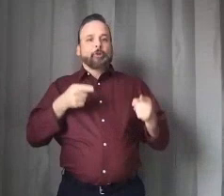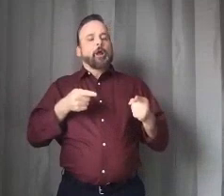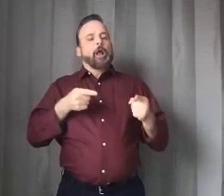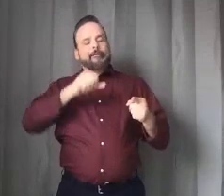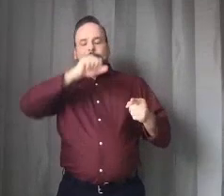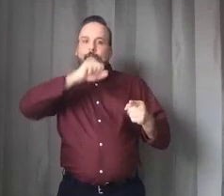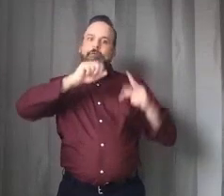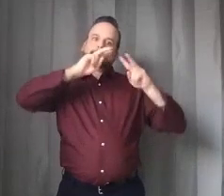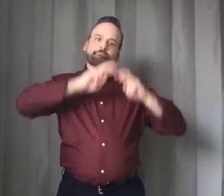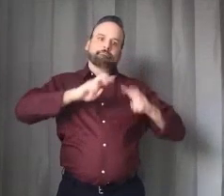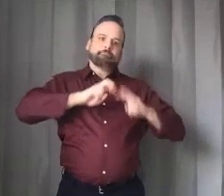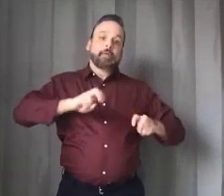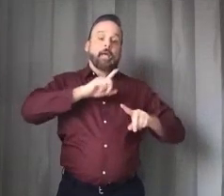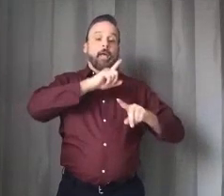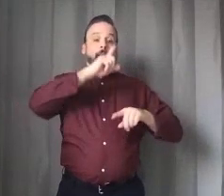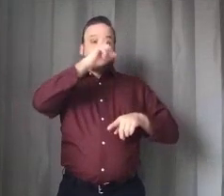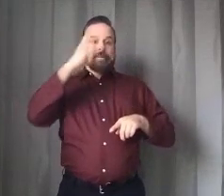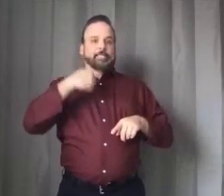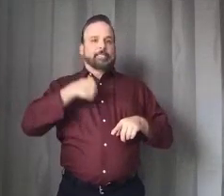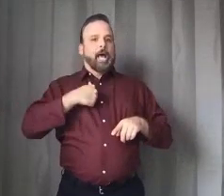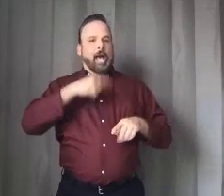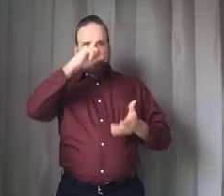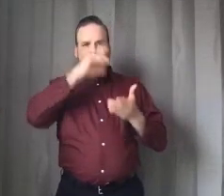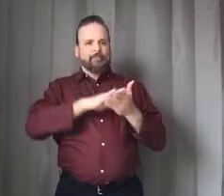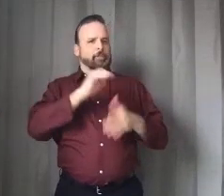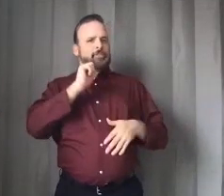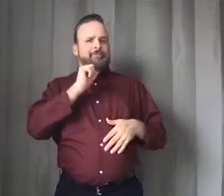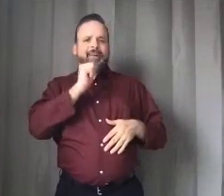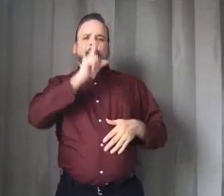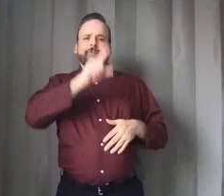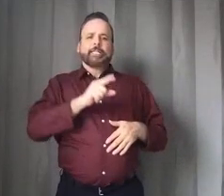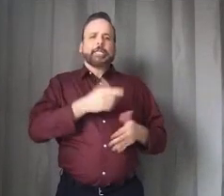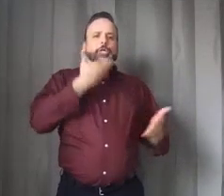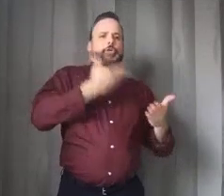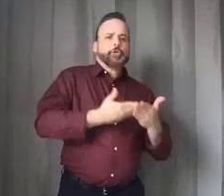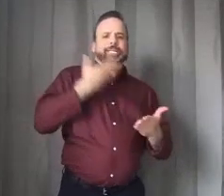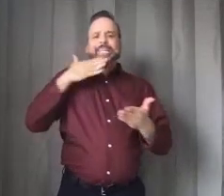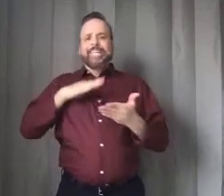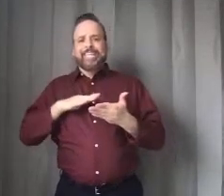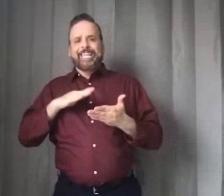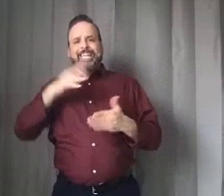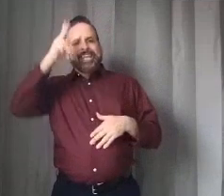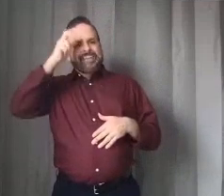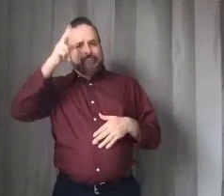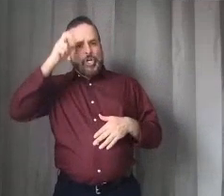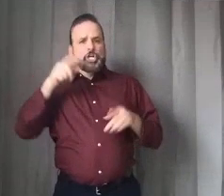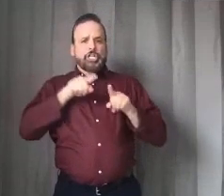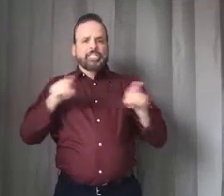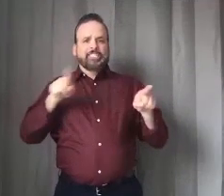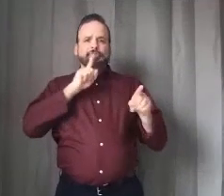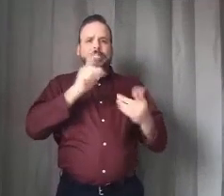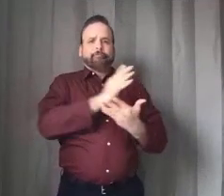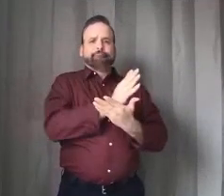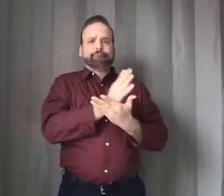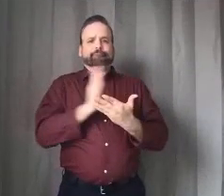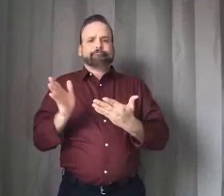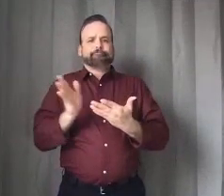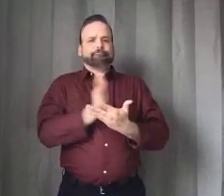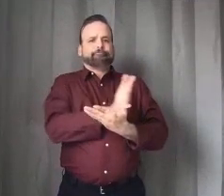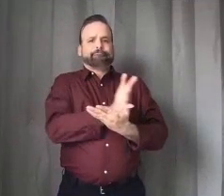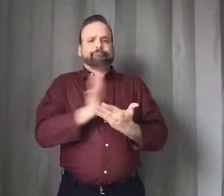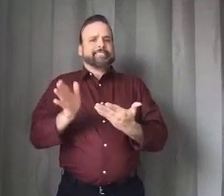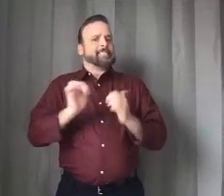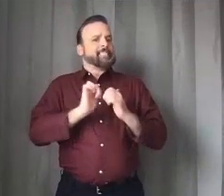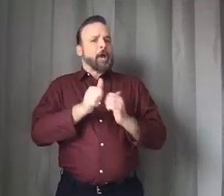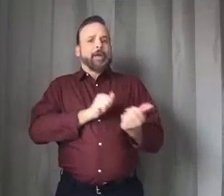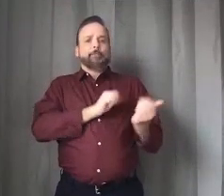it because I believe that there isn't necessarily good or evil. It's just like all shades of gray. And so that's kind of like how I approach everything. And so this